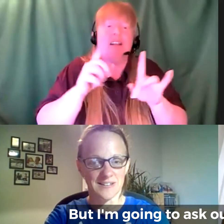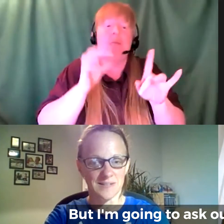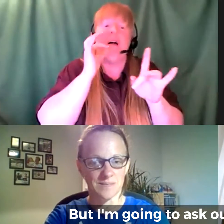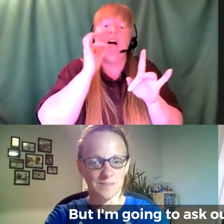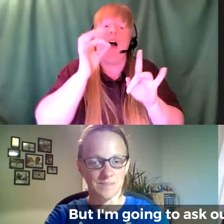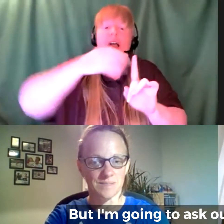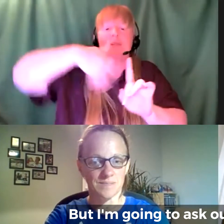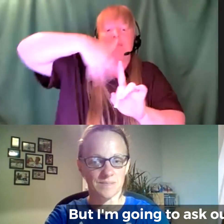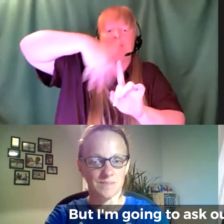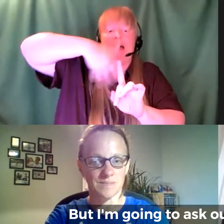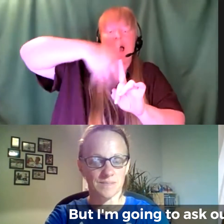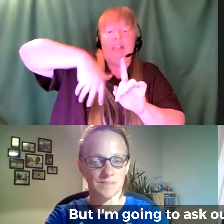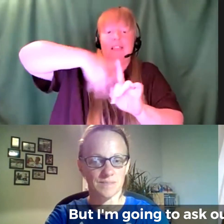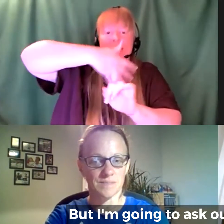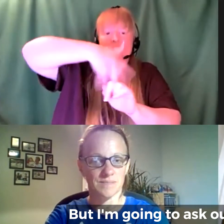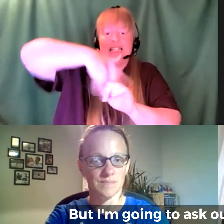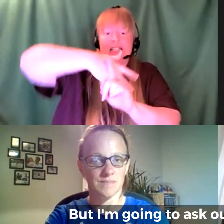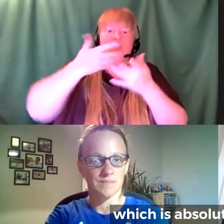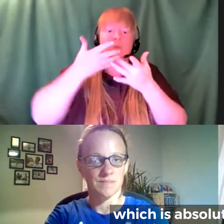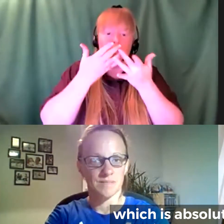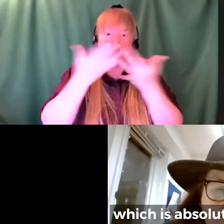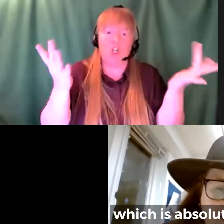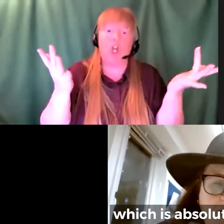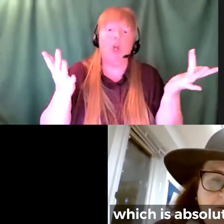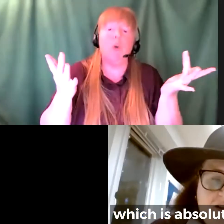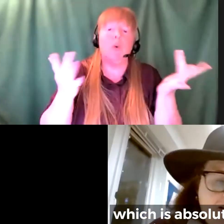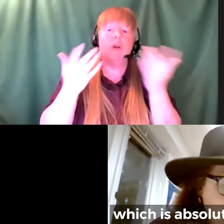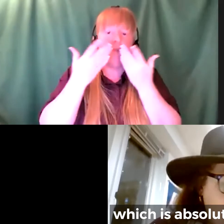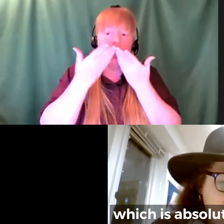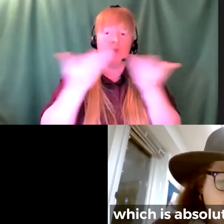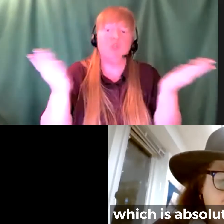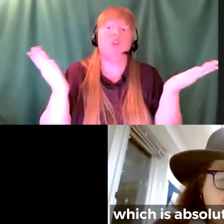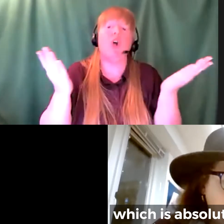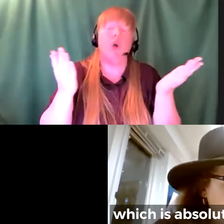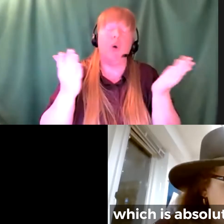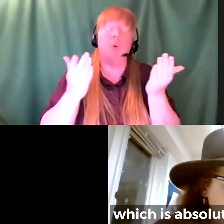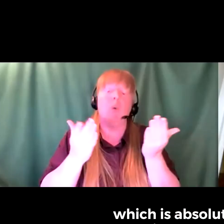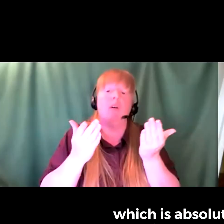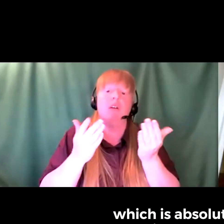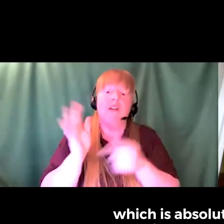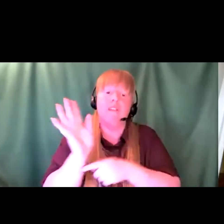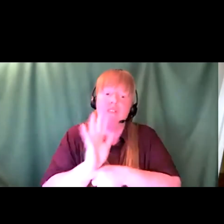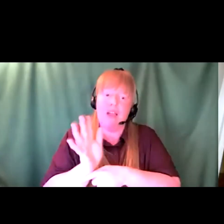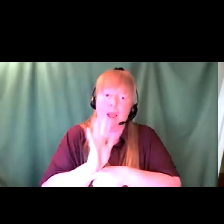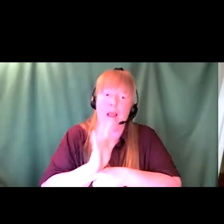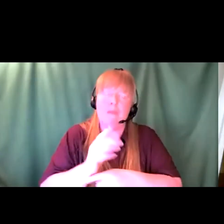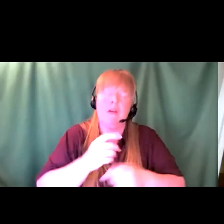scenes crew to show our film, which is absolutely wonderful, and it always cheers me